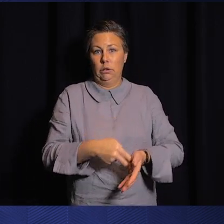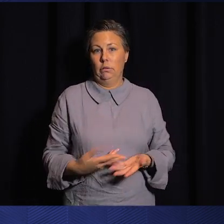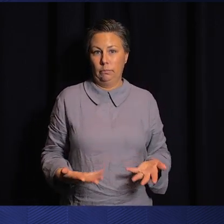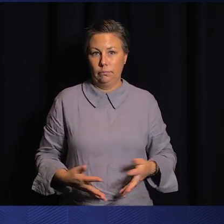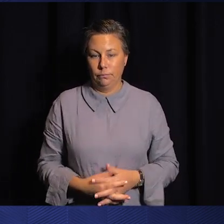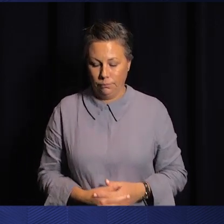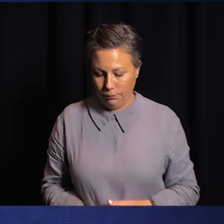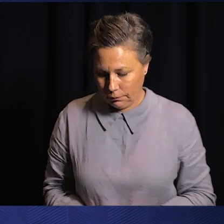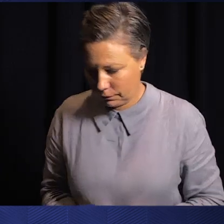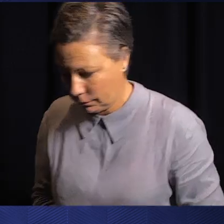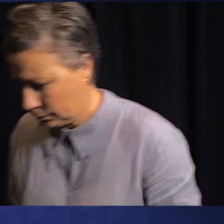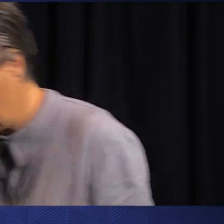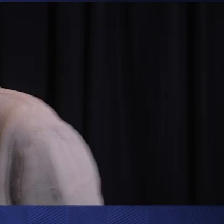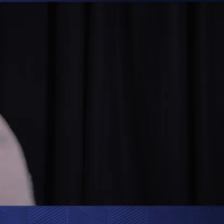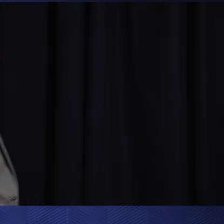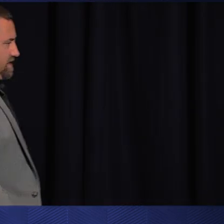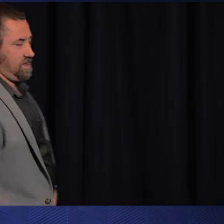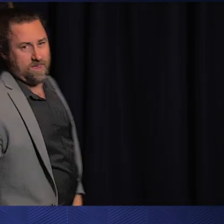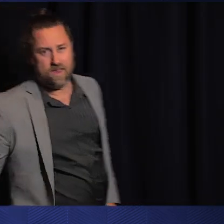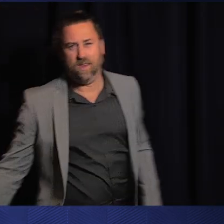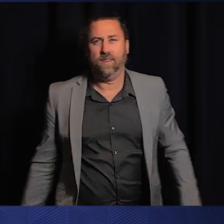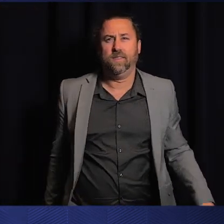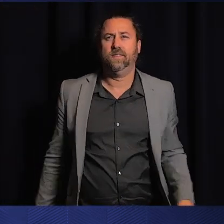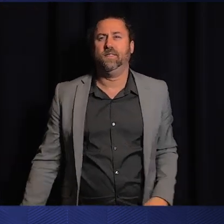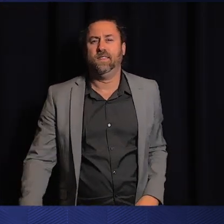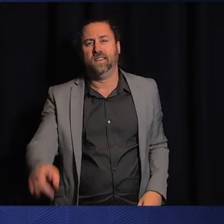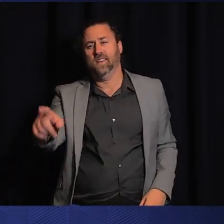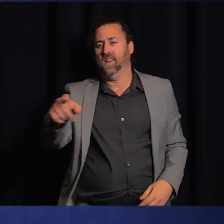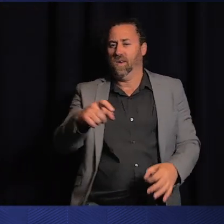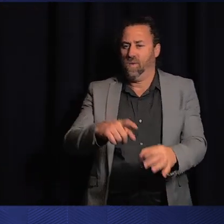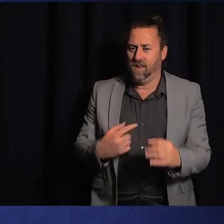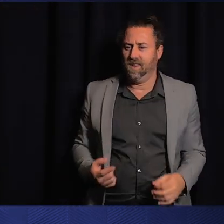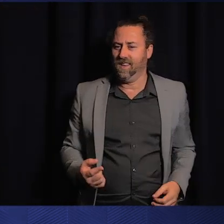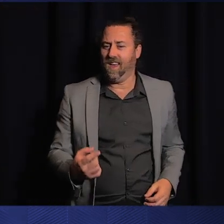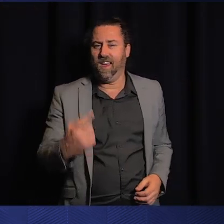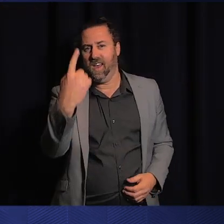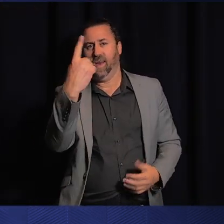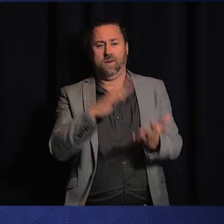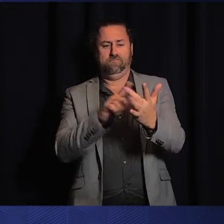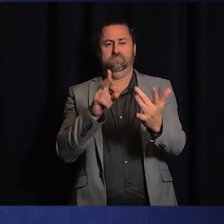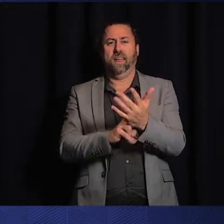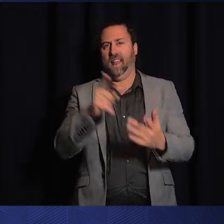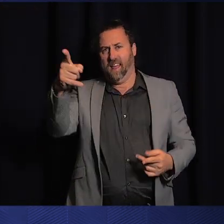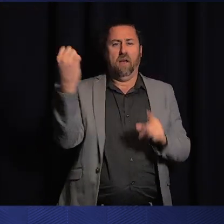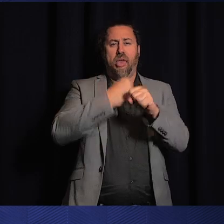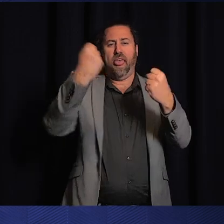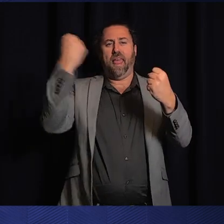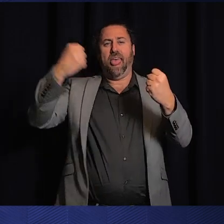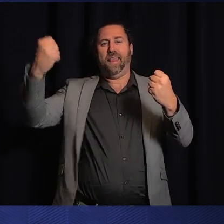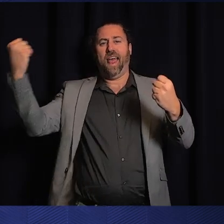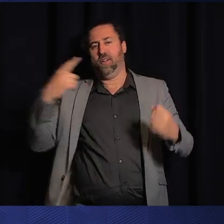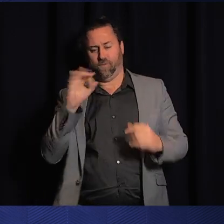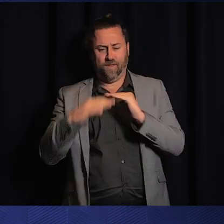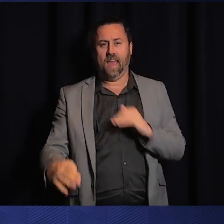the other questions and then we'll answer. Please, other questions, limit yourself to 1 minute. That's not fair.